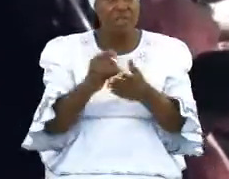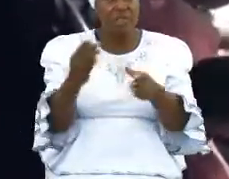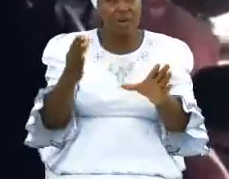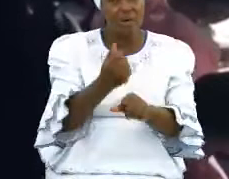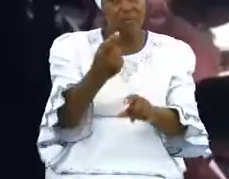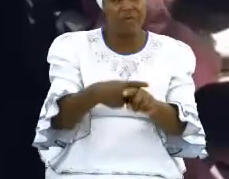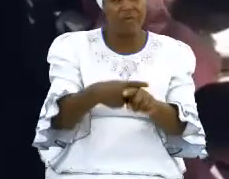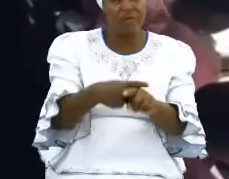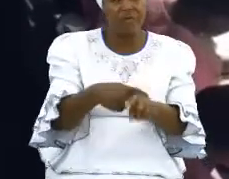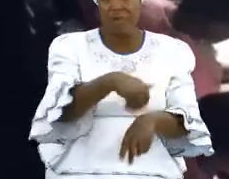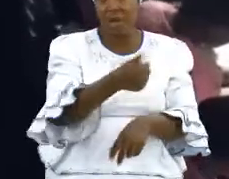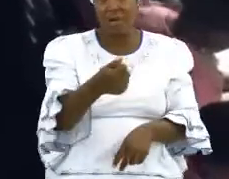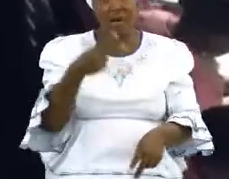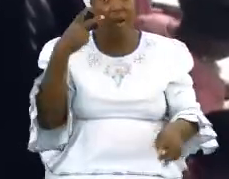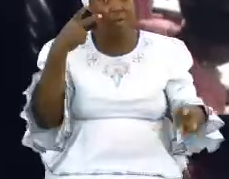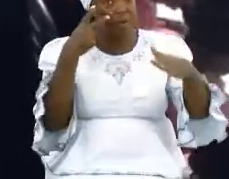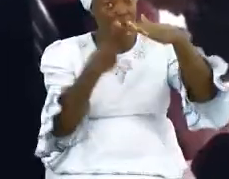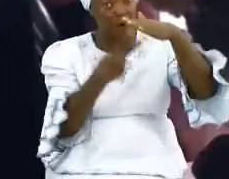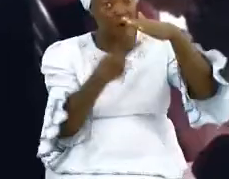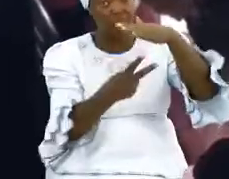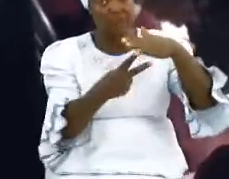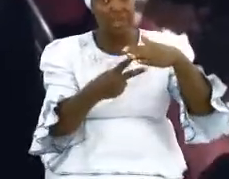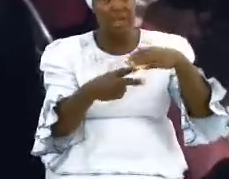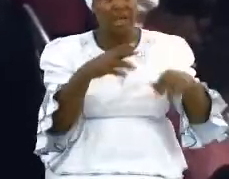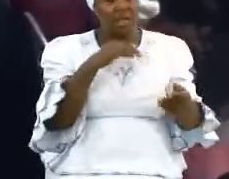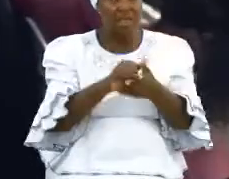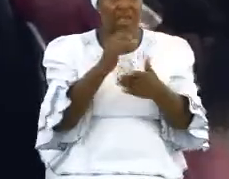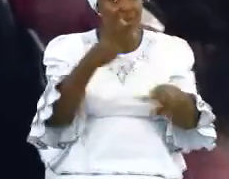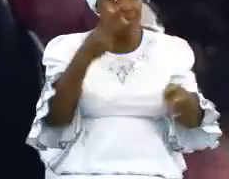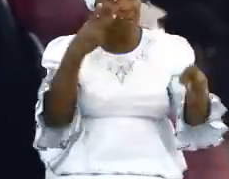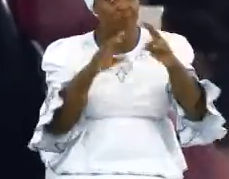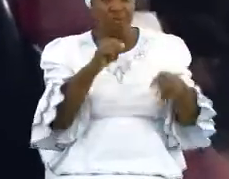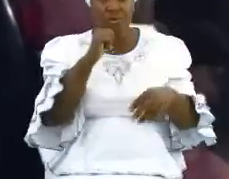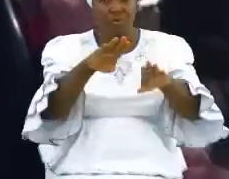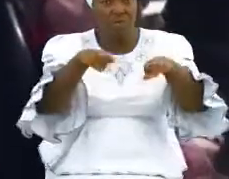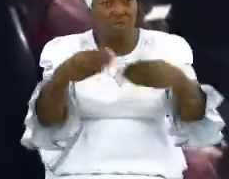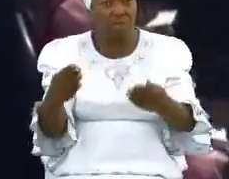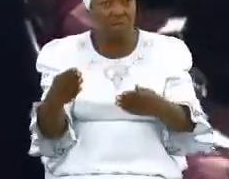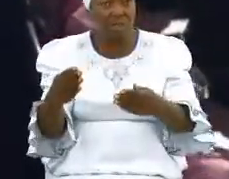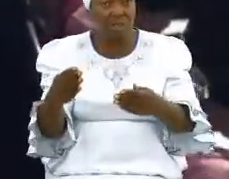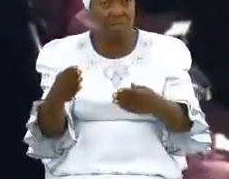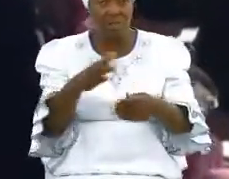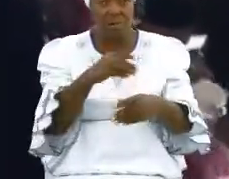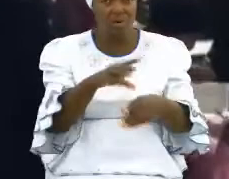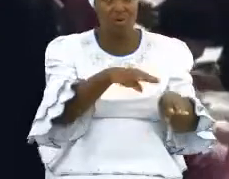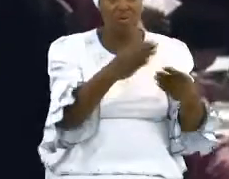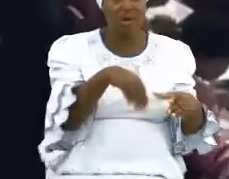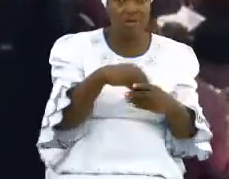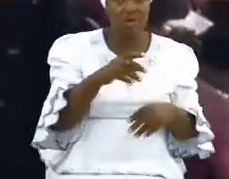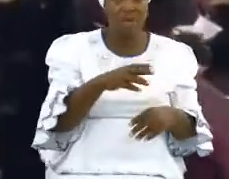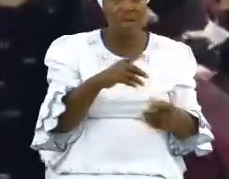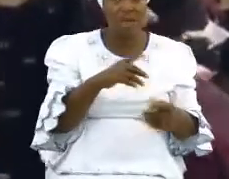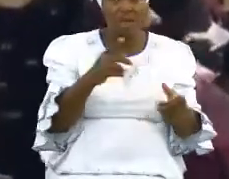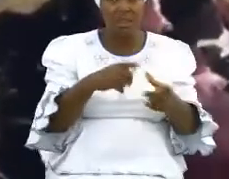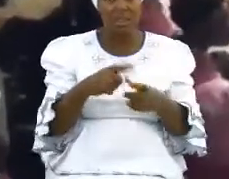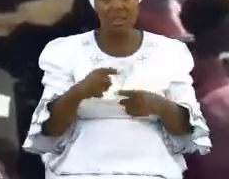that prophet could not deliver, and so sent him, go and be my mouthpiece.